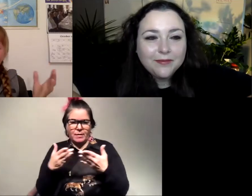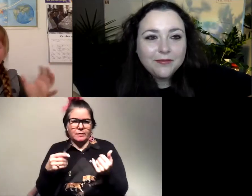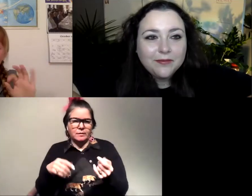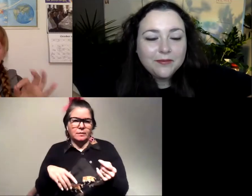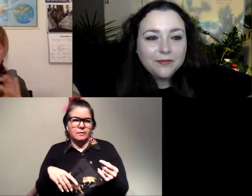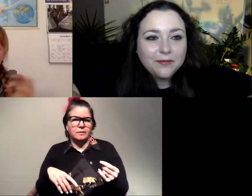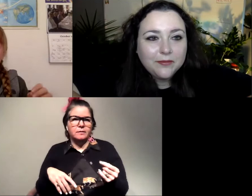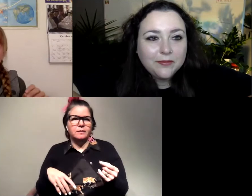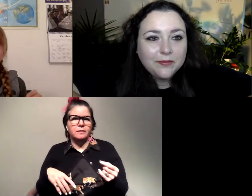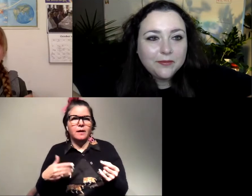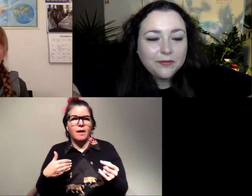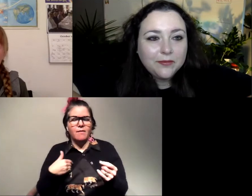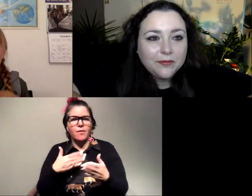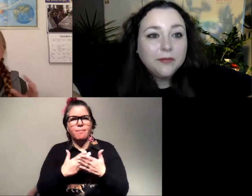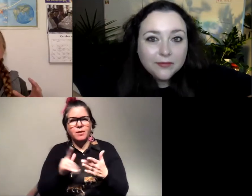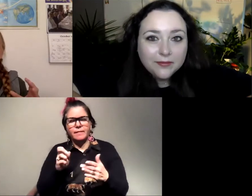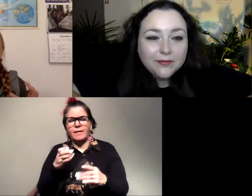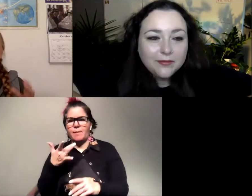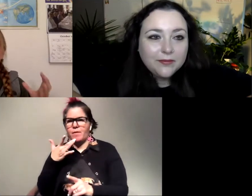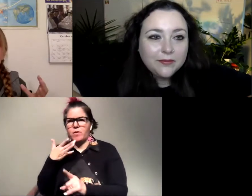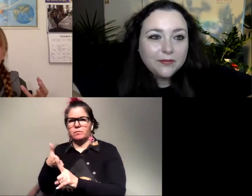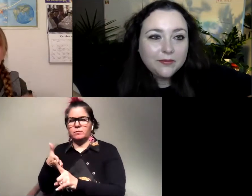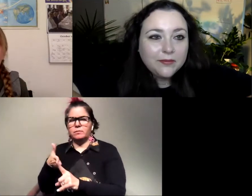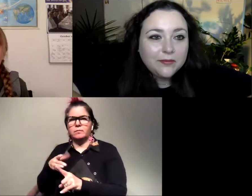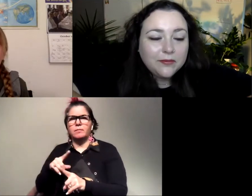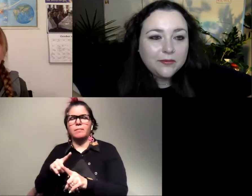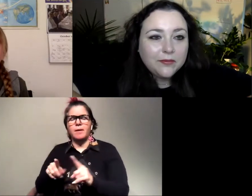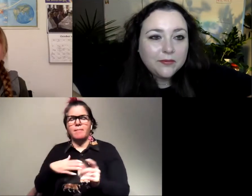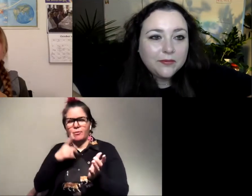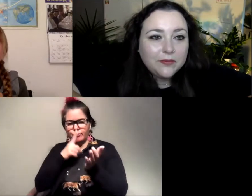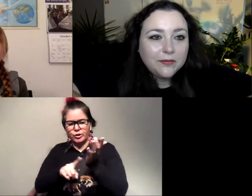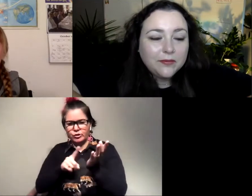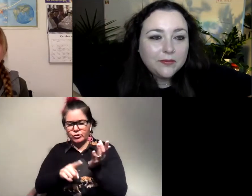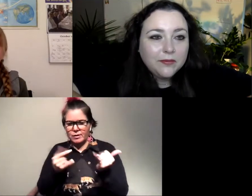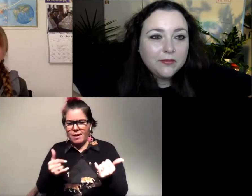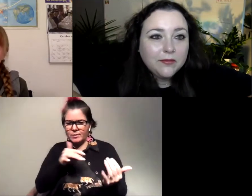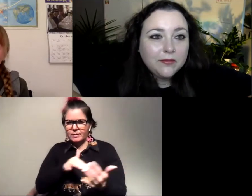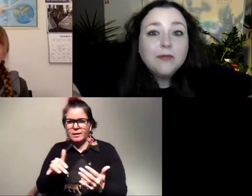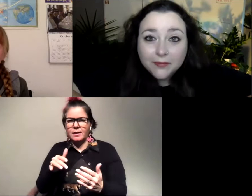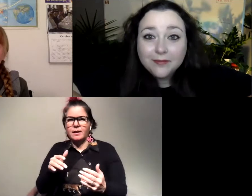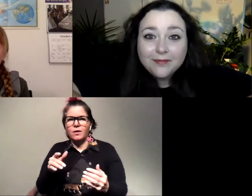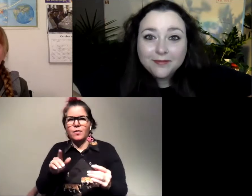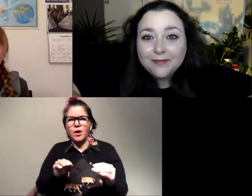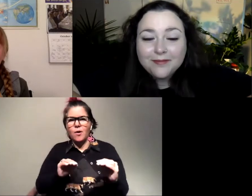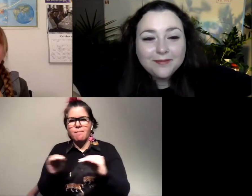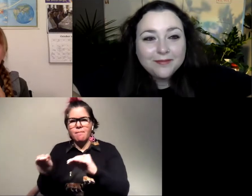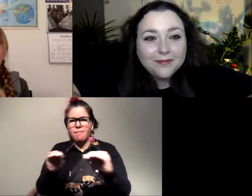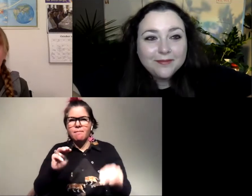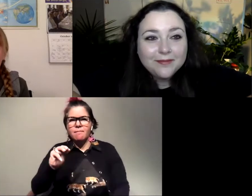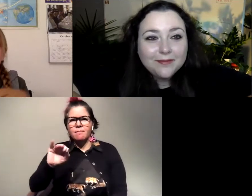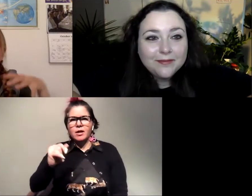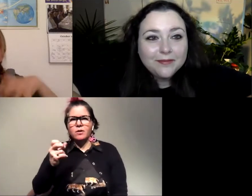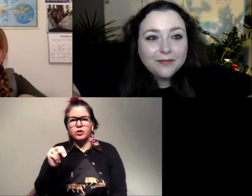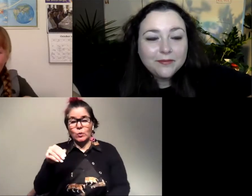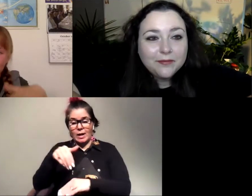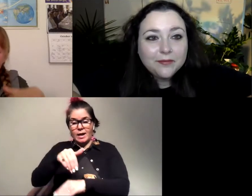they'll have parts of the lake that they prefer, but we're also, in my research group, we're studying their migration. So in the